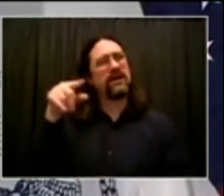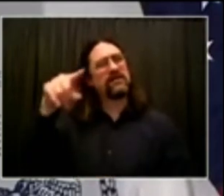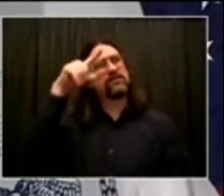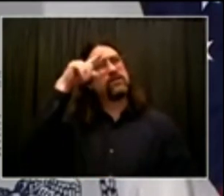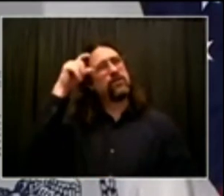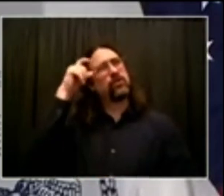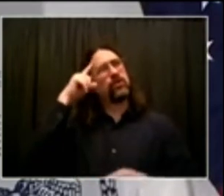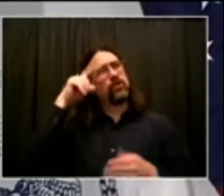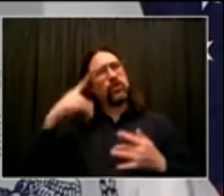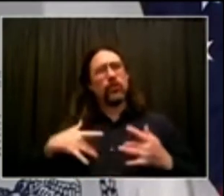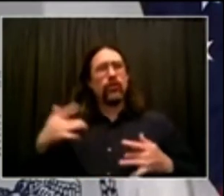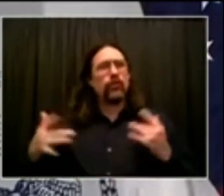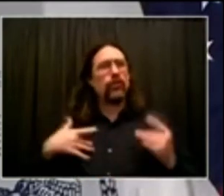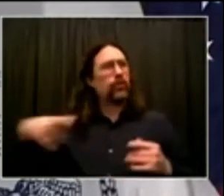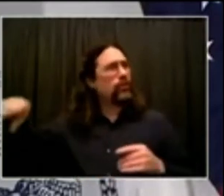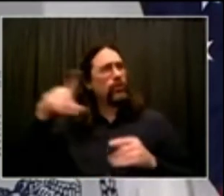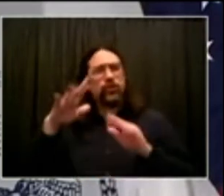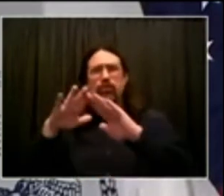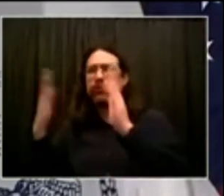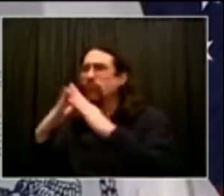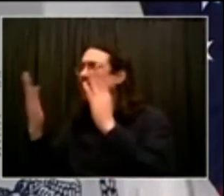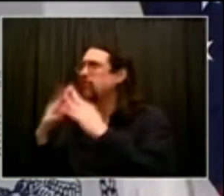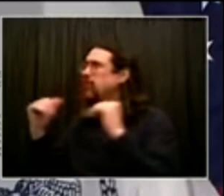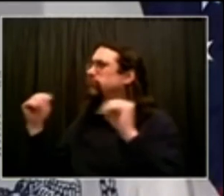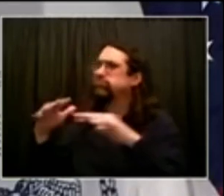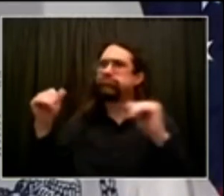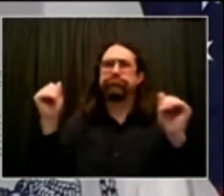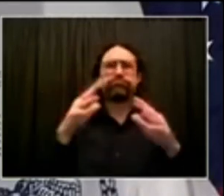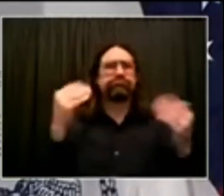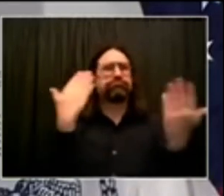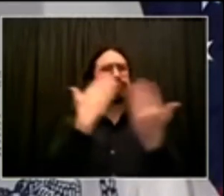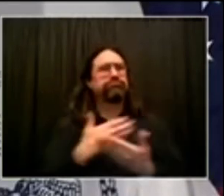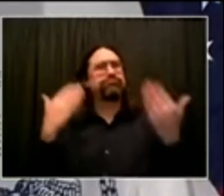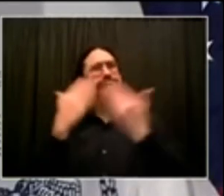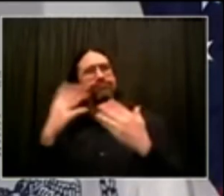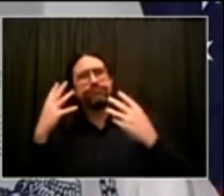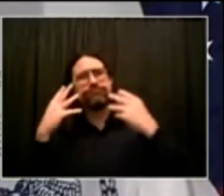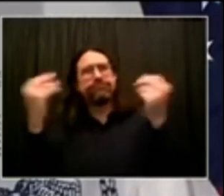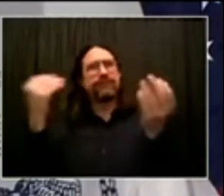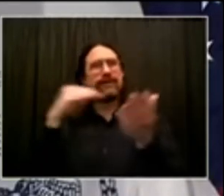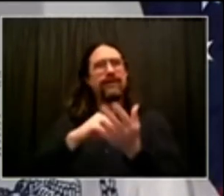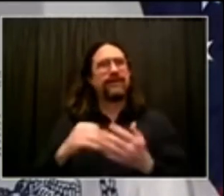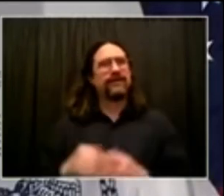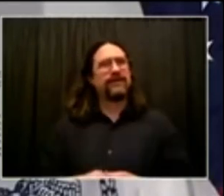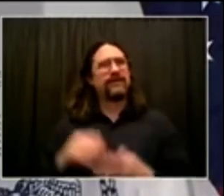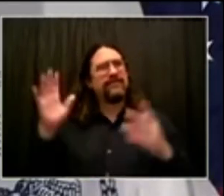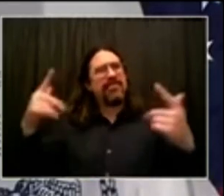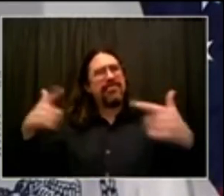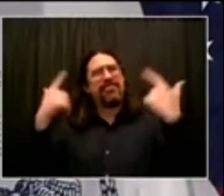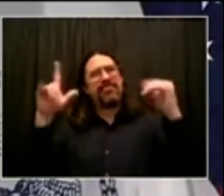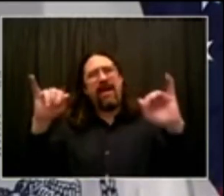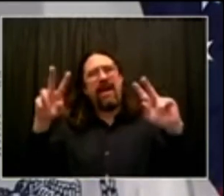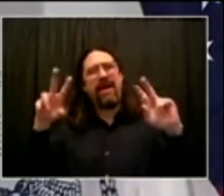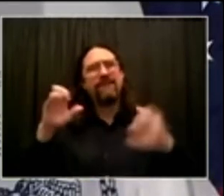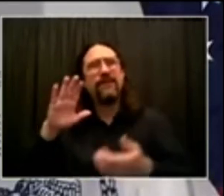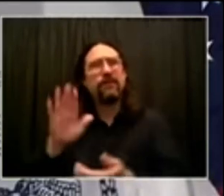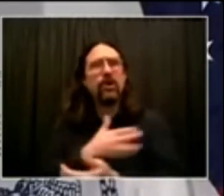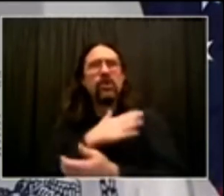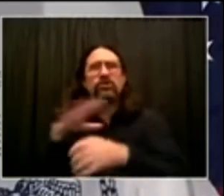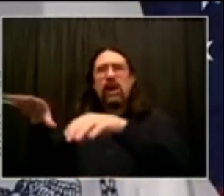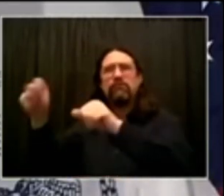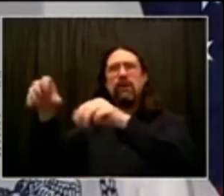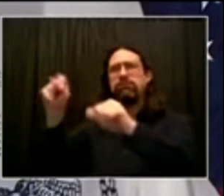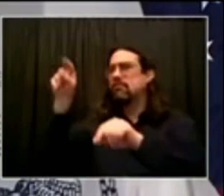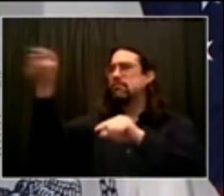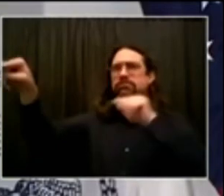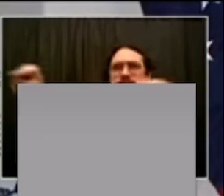do this, and one of the things you're going to see in New York City this summer is live music everywhere. It's going to be a big part of what gives us energy, what gives